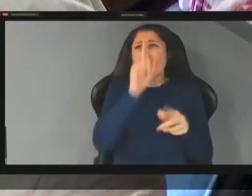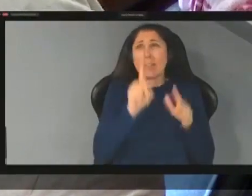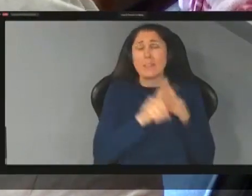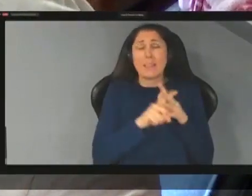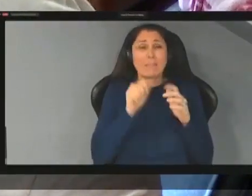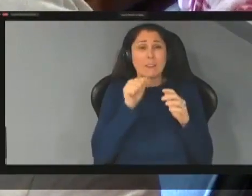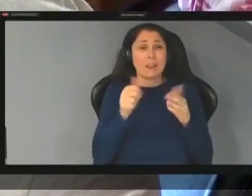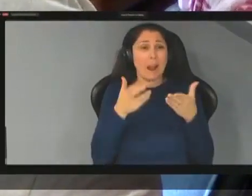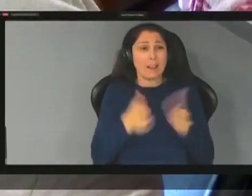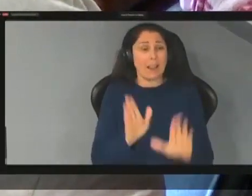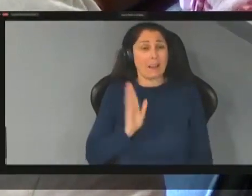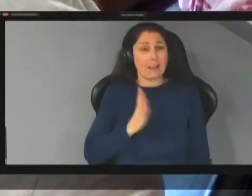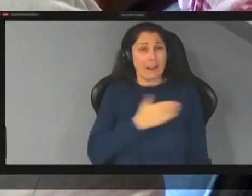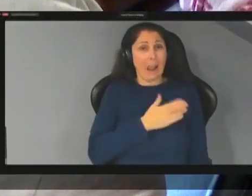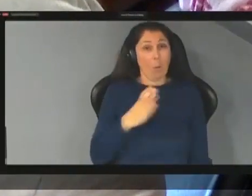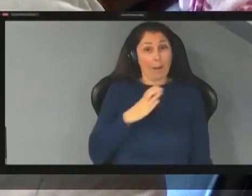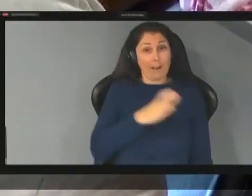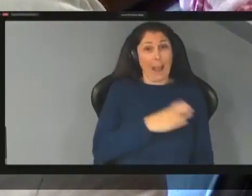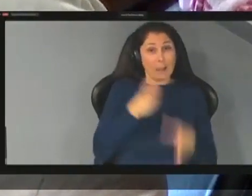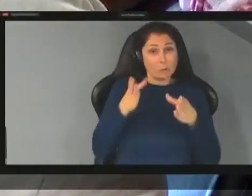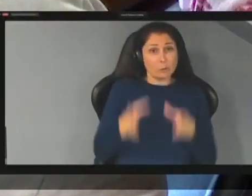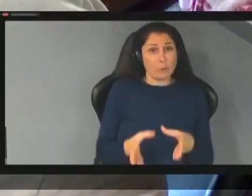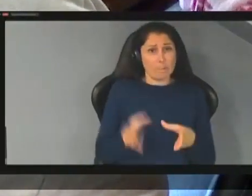our council person come.